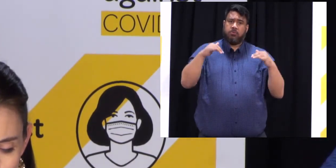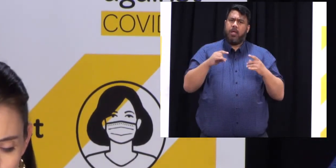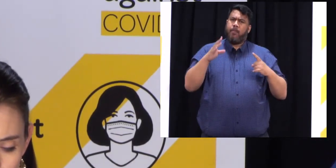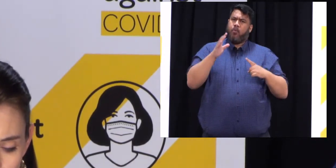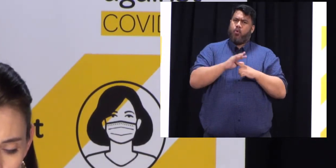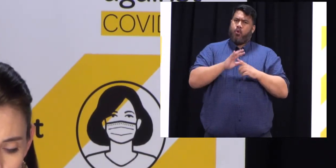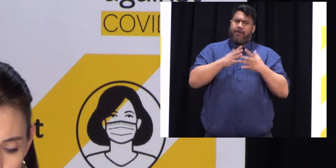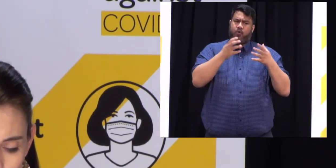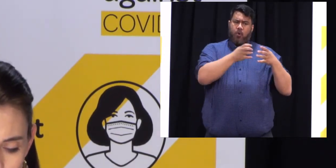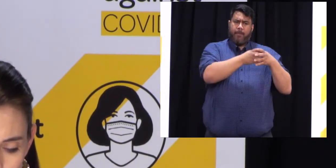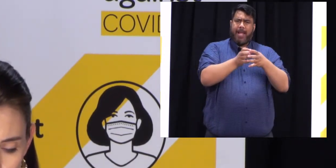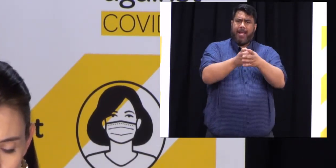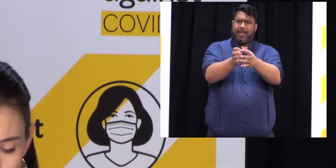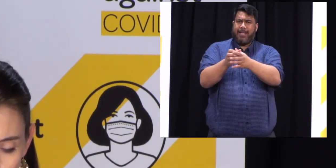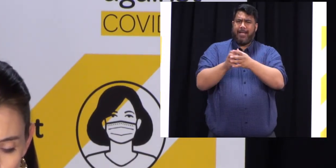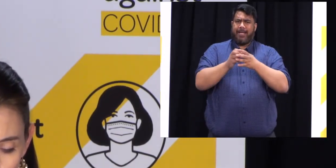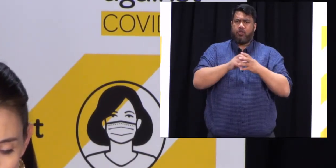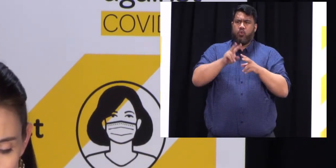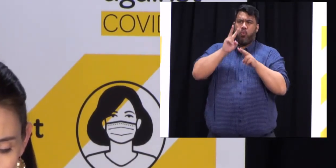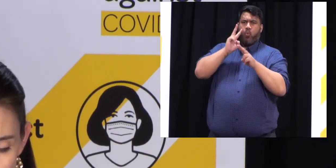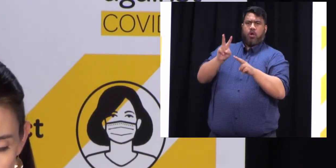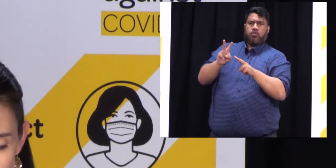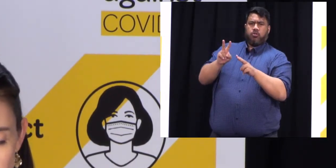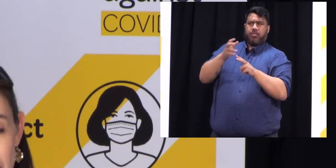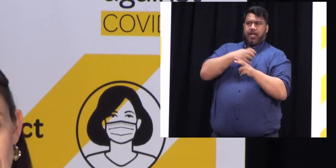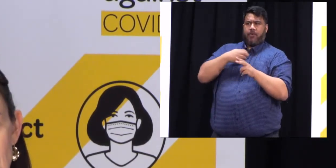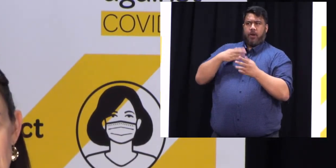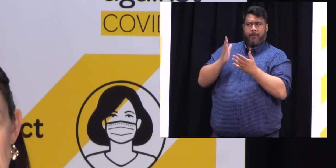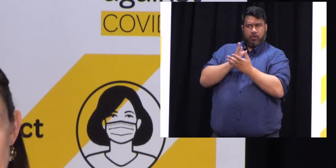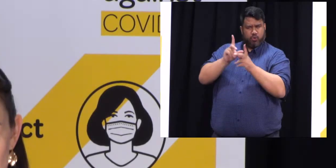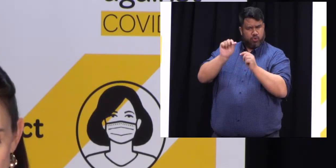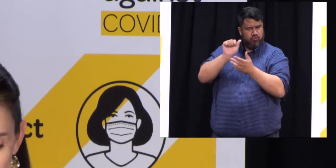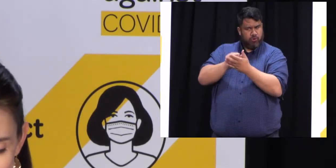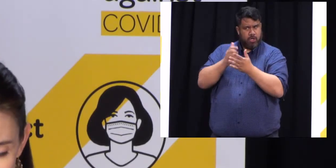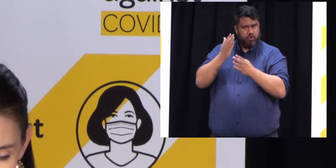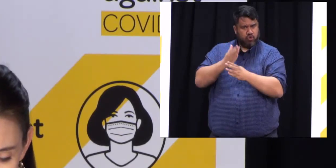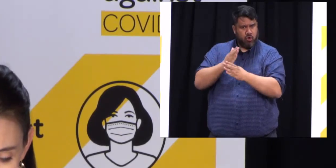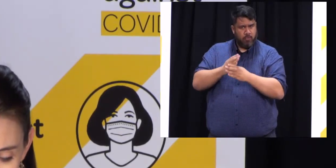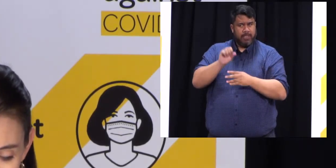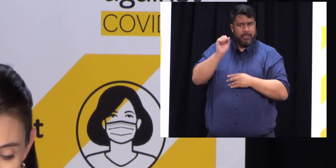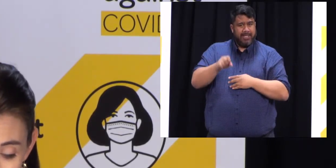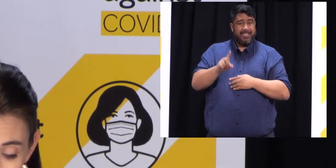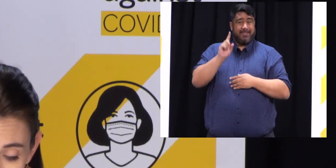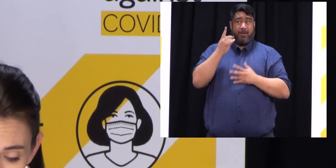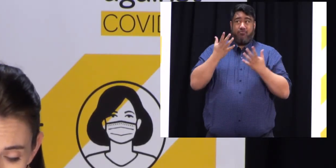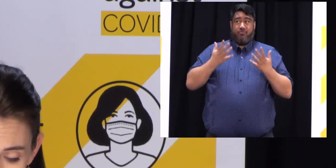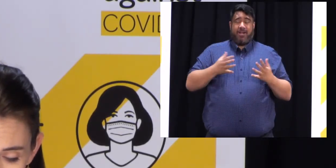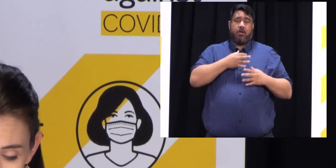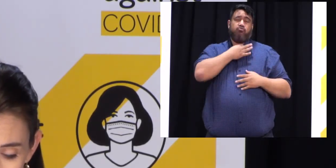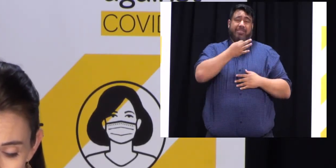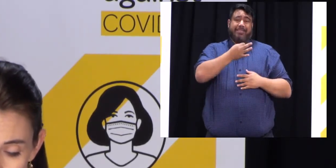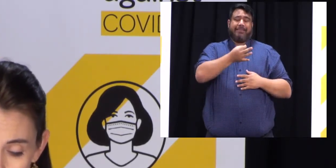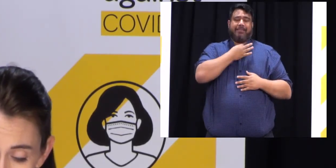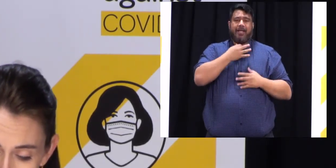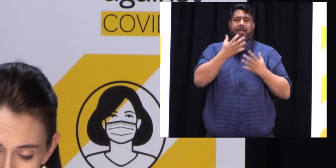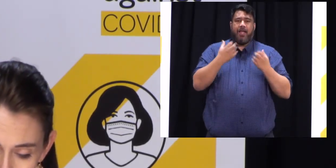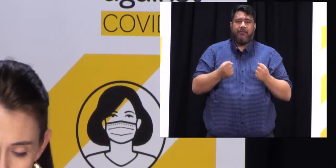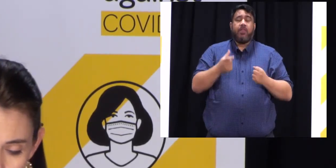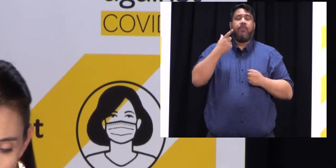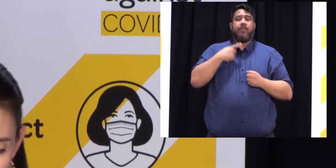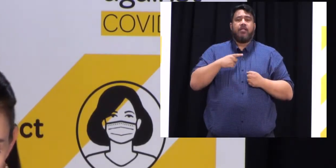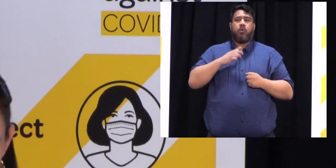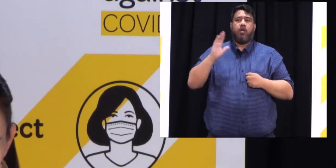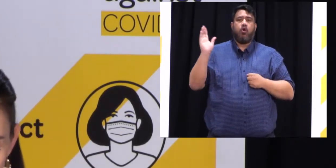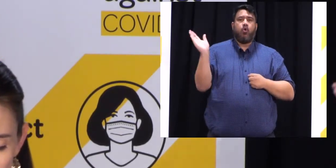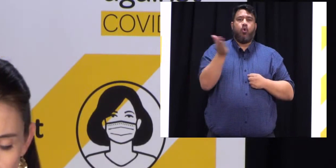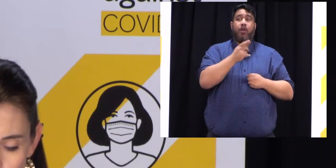time, physically bringing MPs from across the country to Parliament does pose risk. That's why for this week, we've asked all ministers